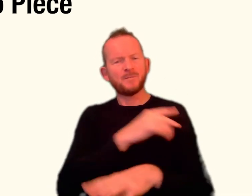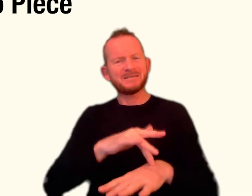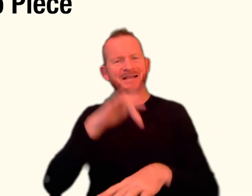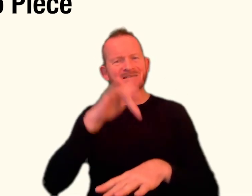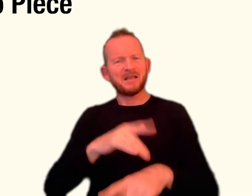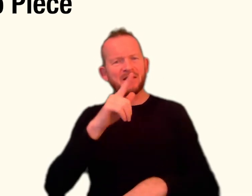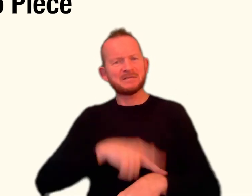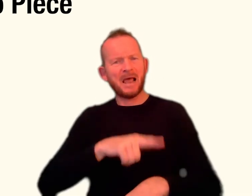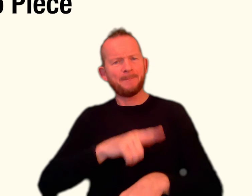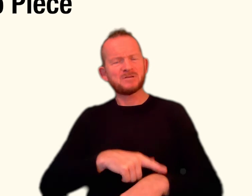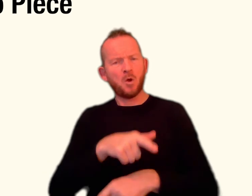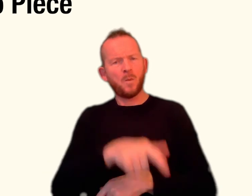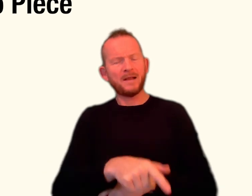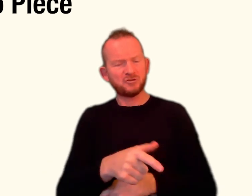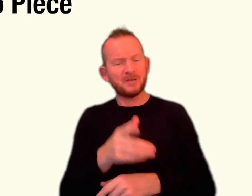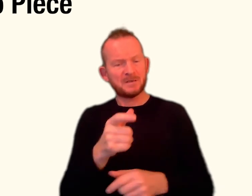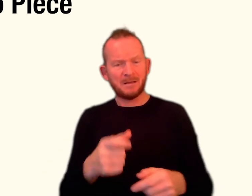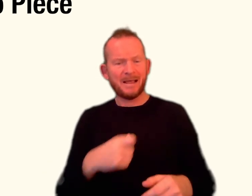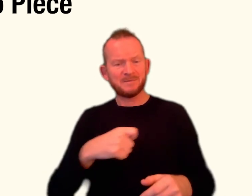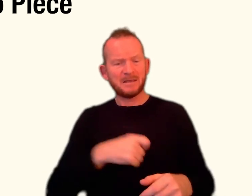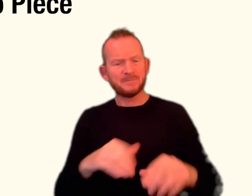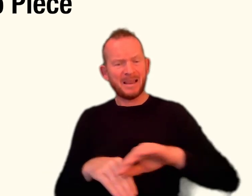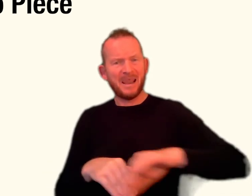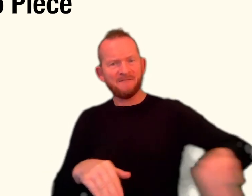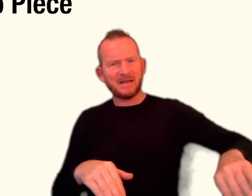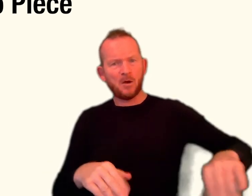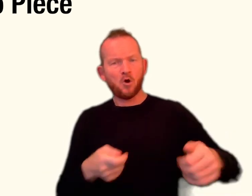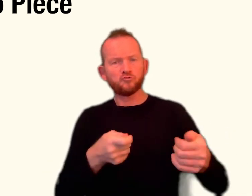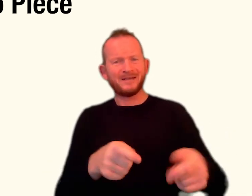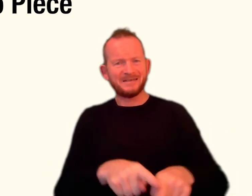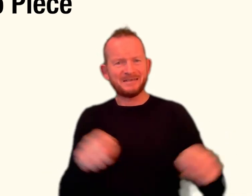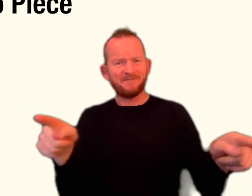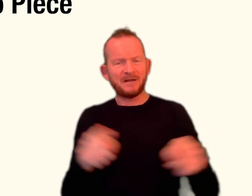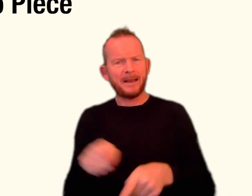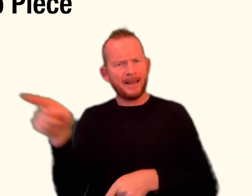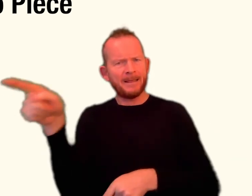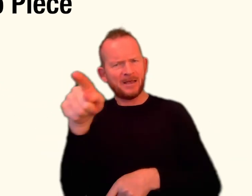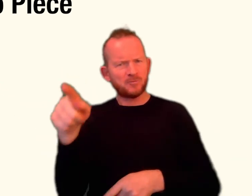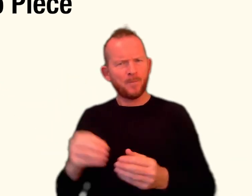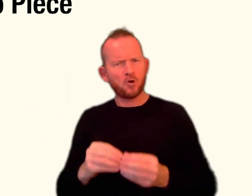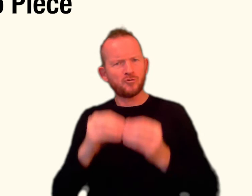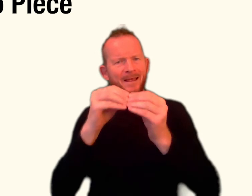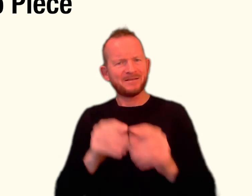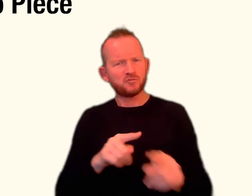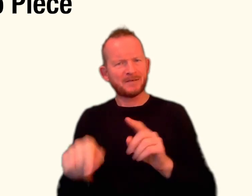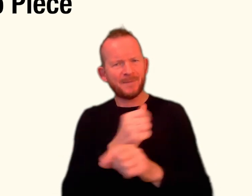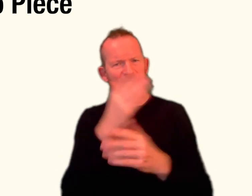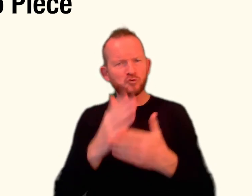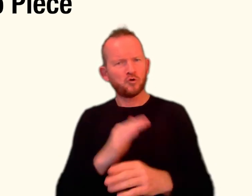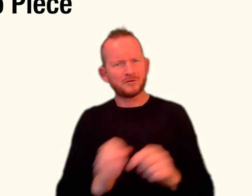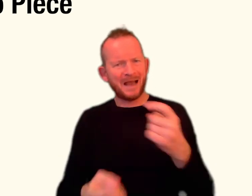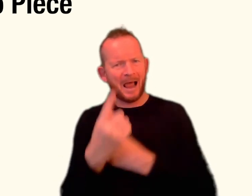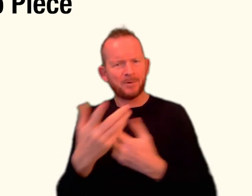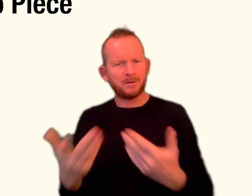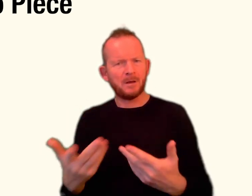where she is likely to be left out or treated differently, and to be a bit more creative in trying to make sure that it doesn't happen or to minimise